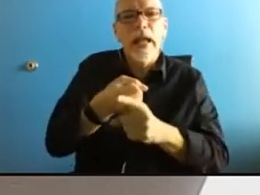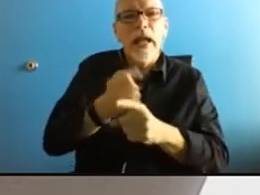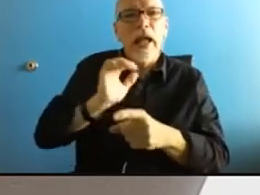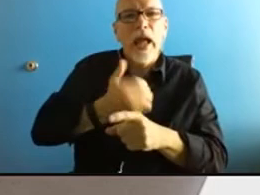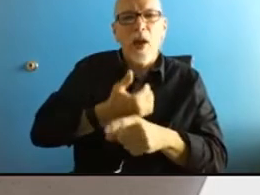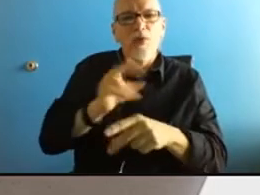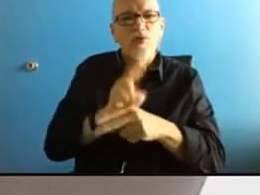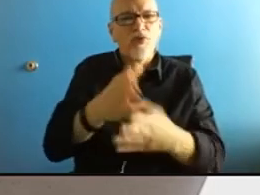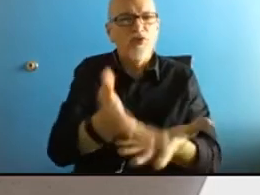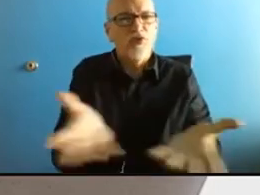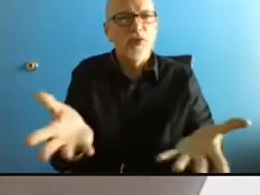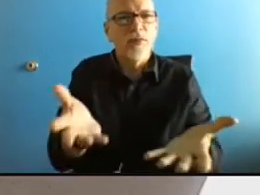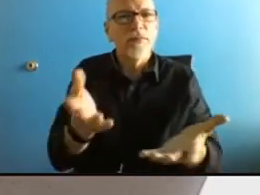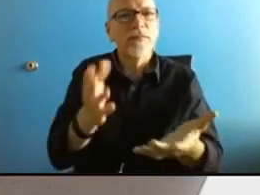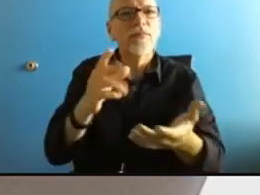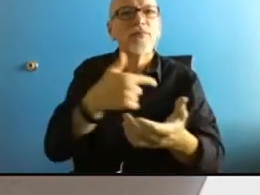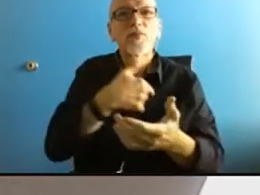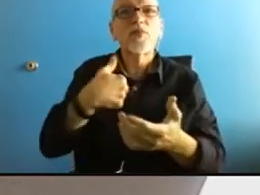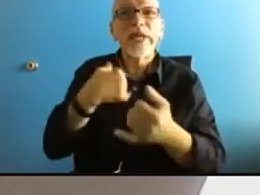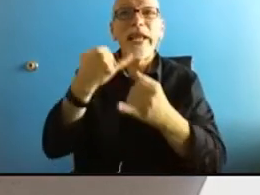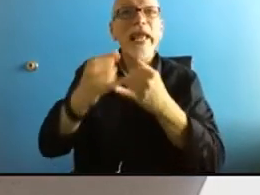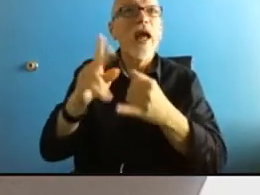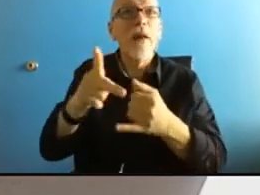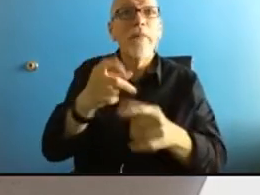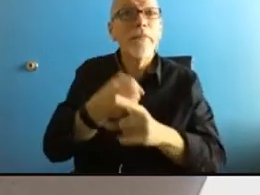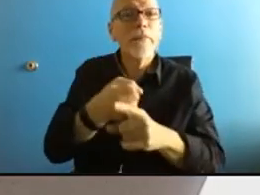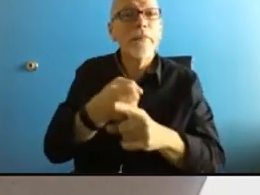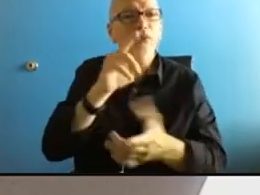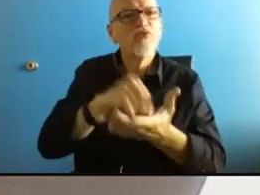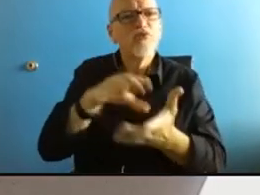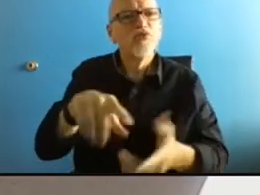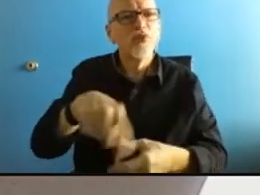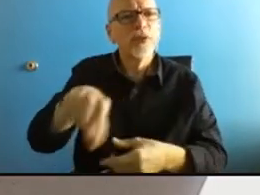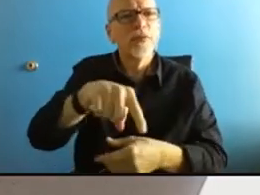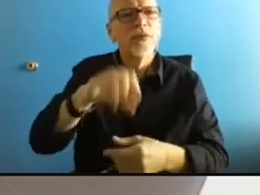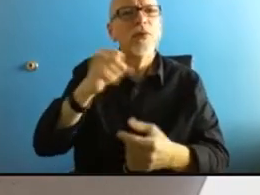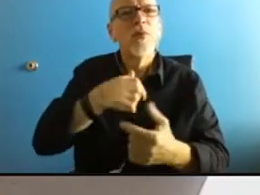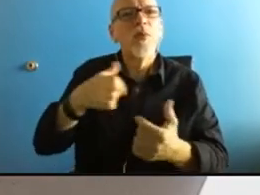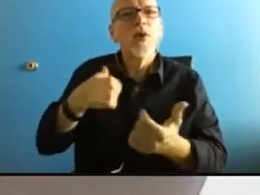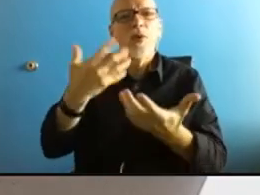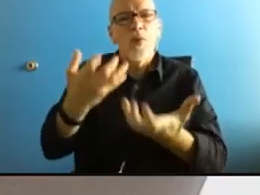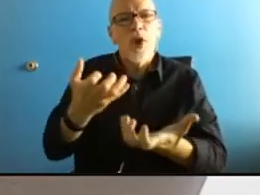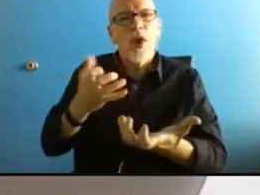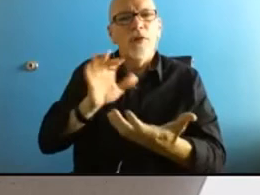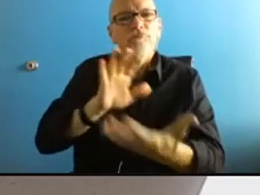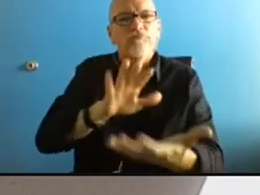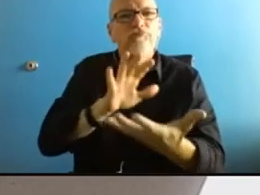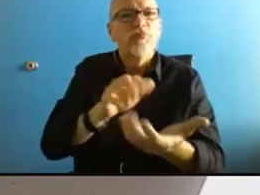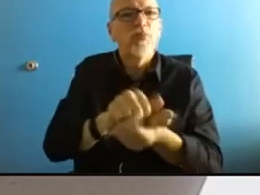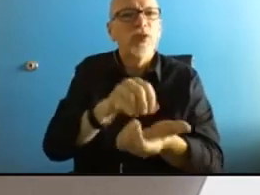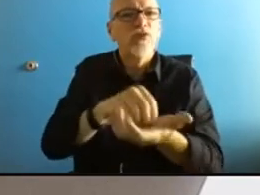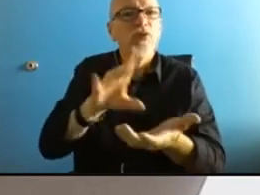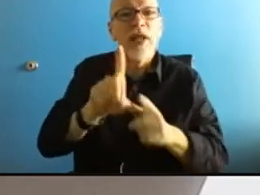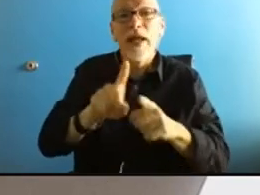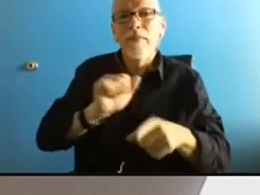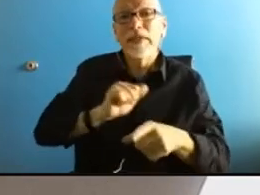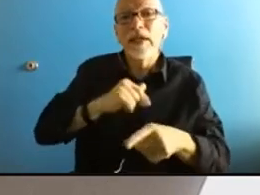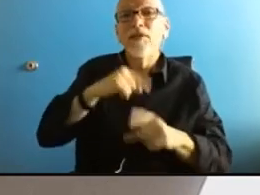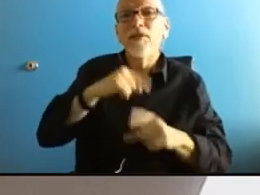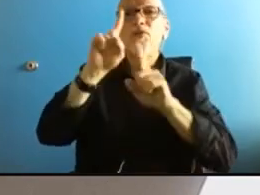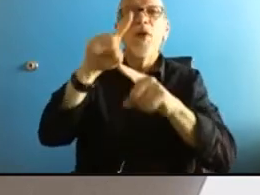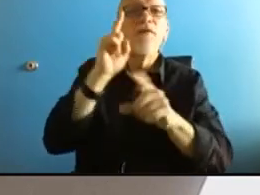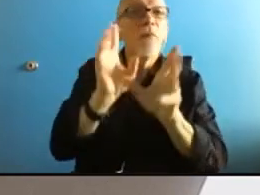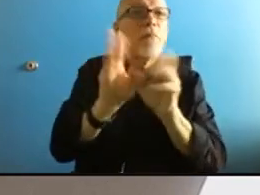this case, it is the students. So being able to, even for myself, when I have meetings or I have to go and